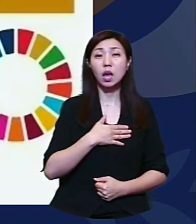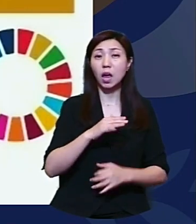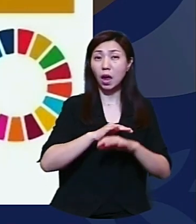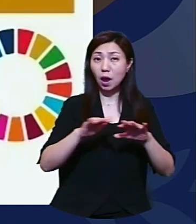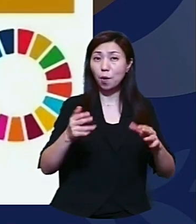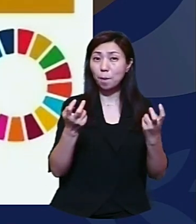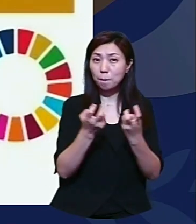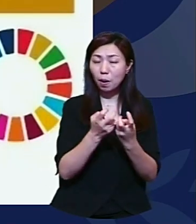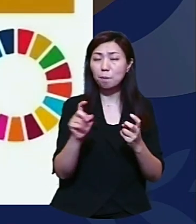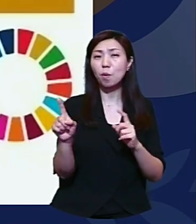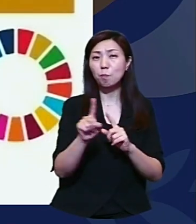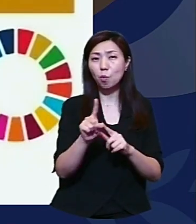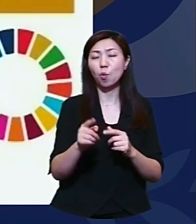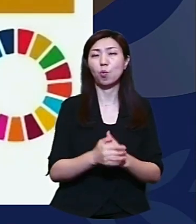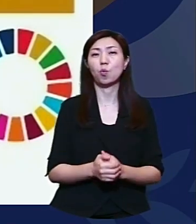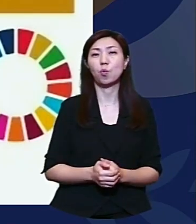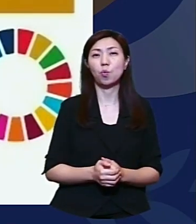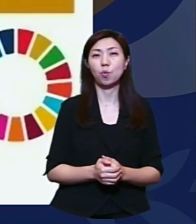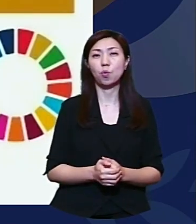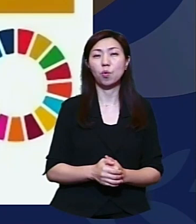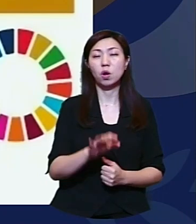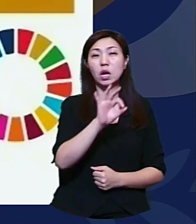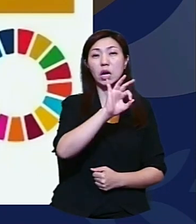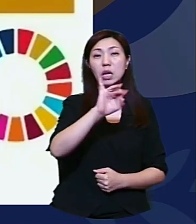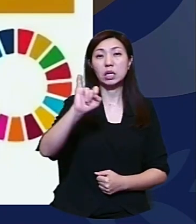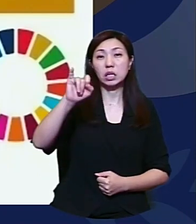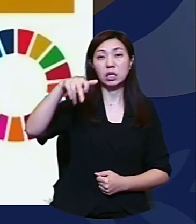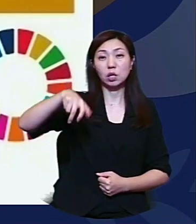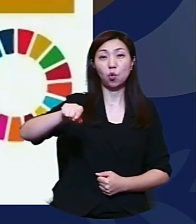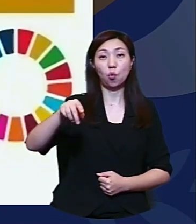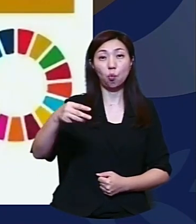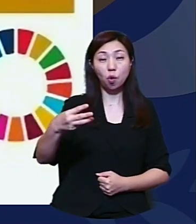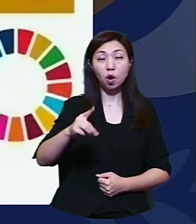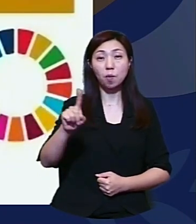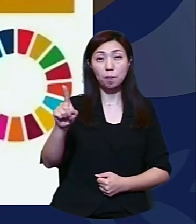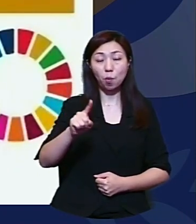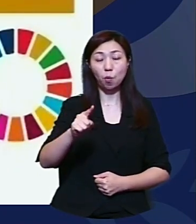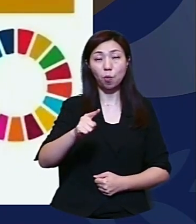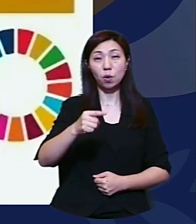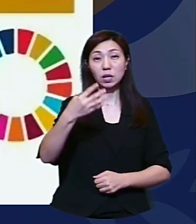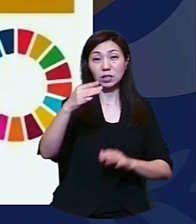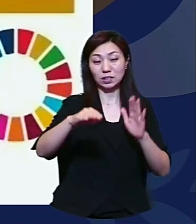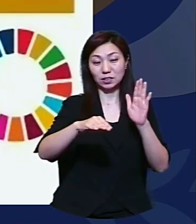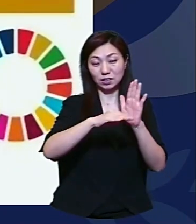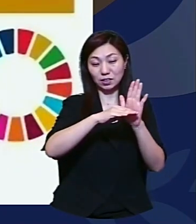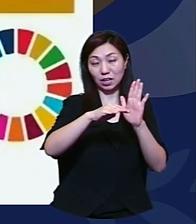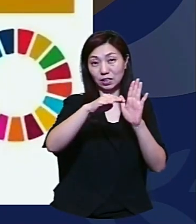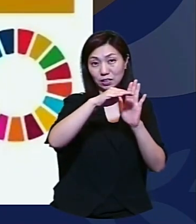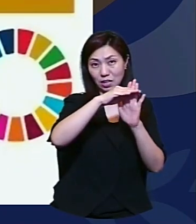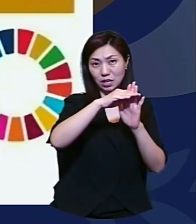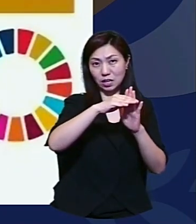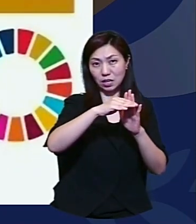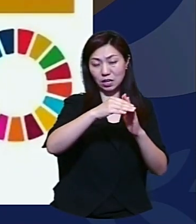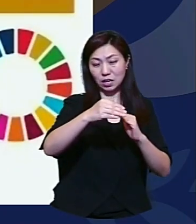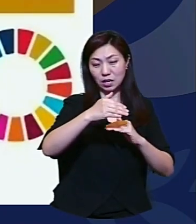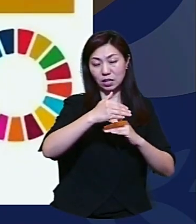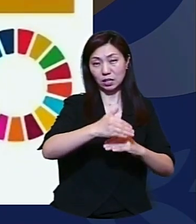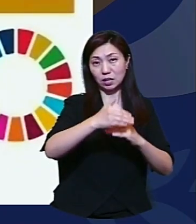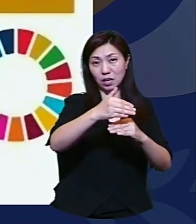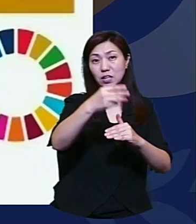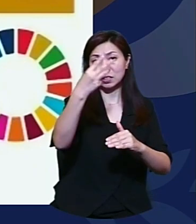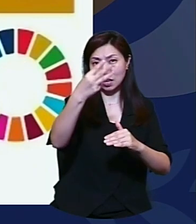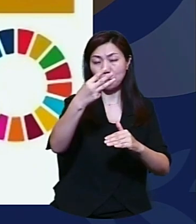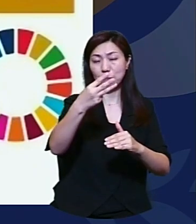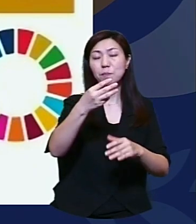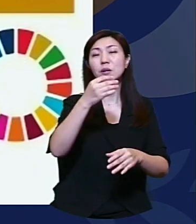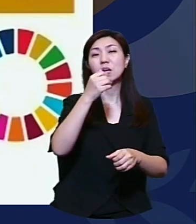have all these partners that are focusing on the 3 spaces that I've mentioned. I think we need governments to have